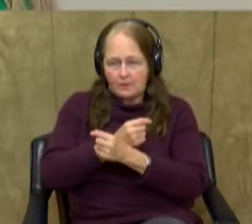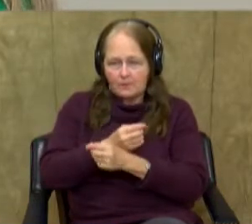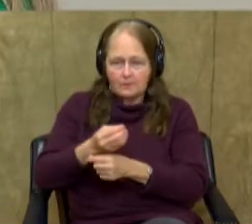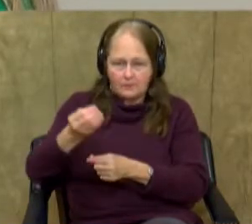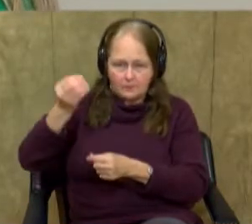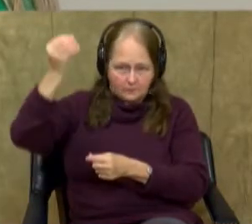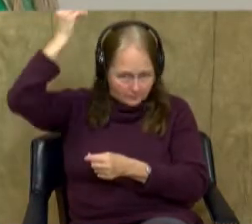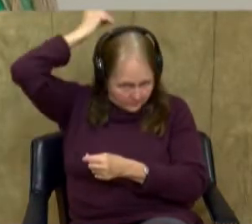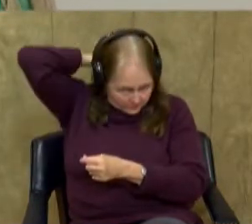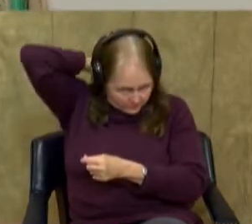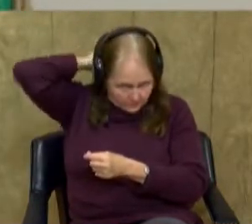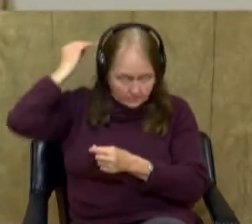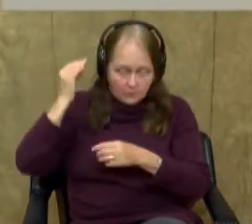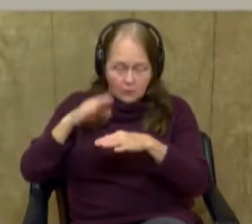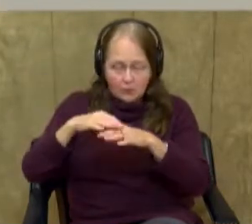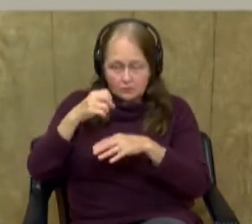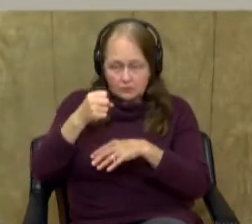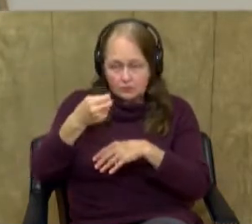on his shell.